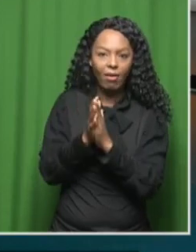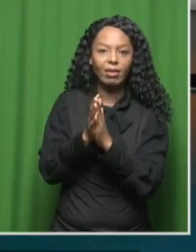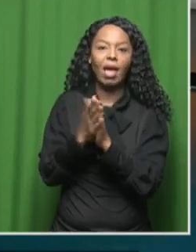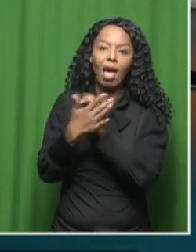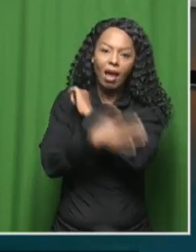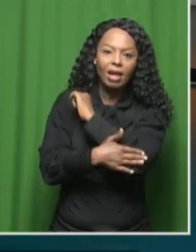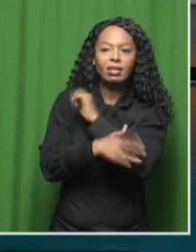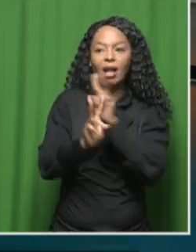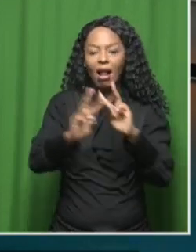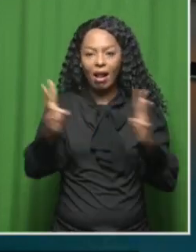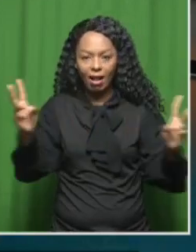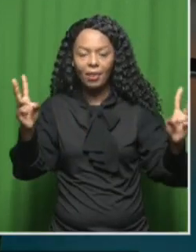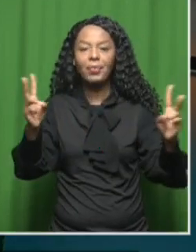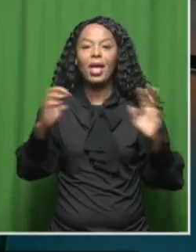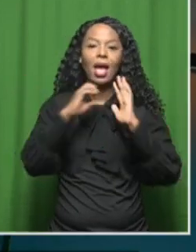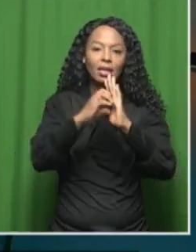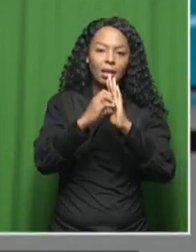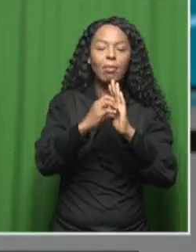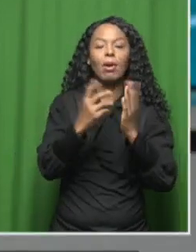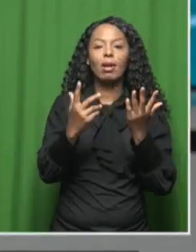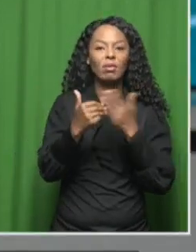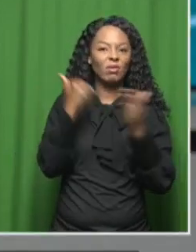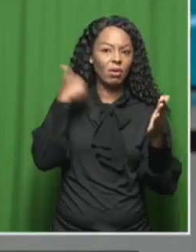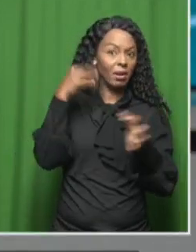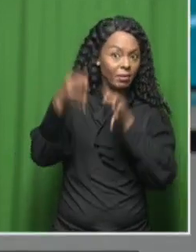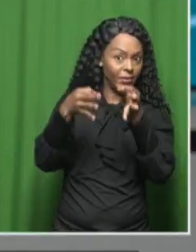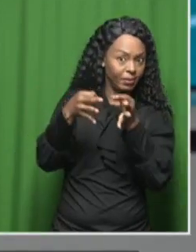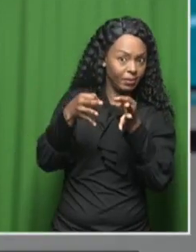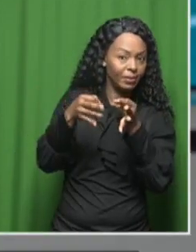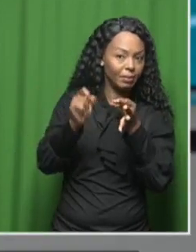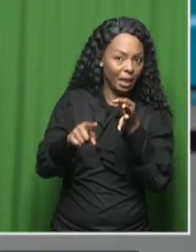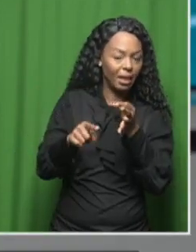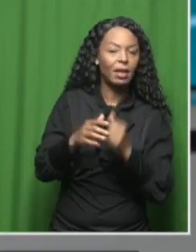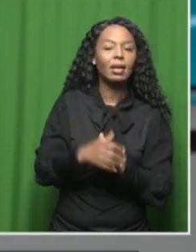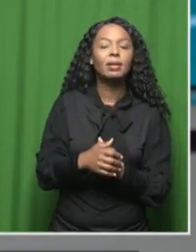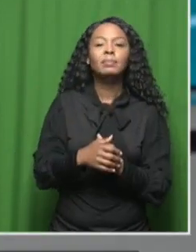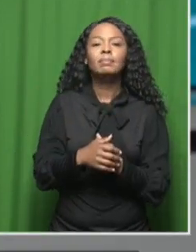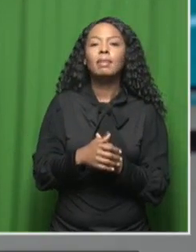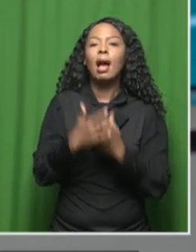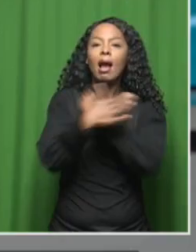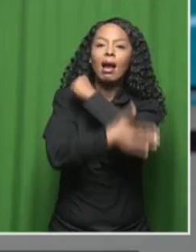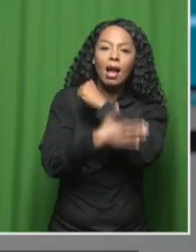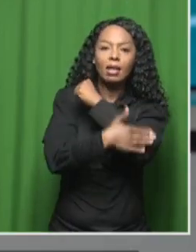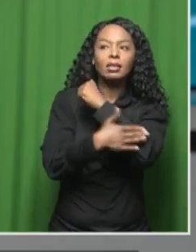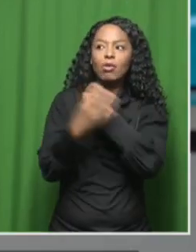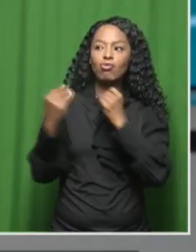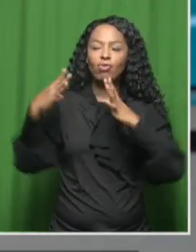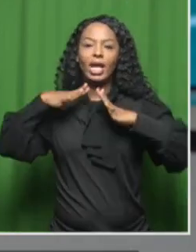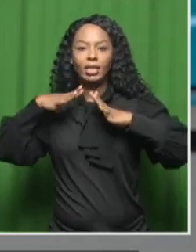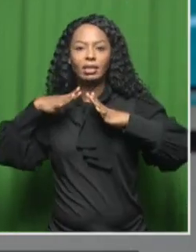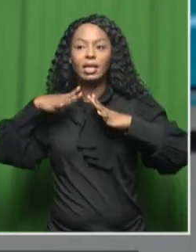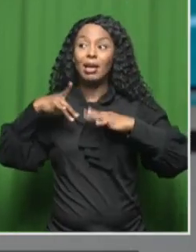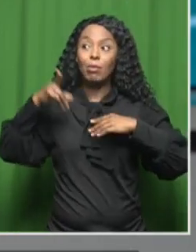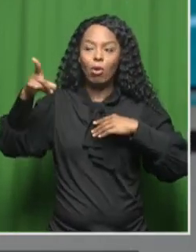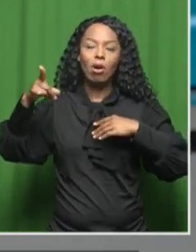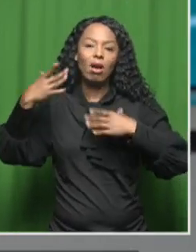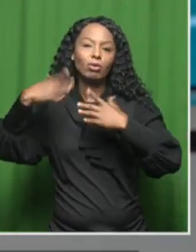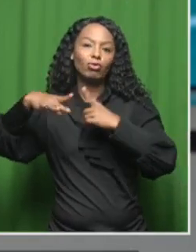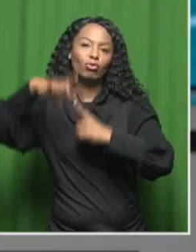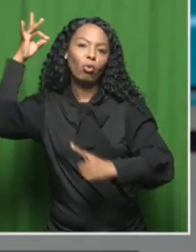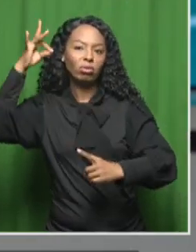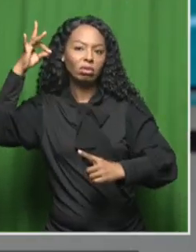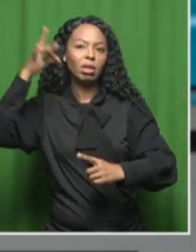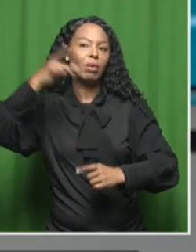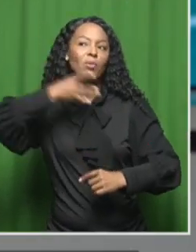per this example I've already mentioned, a developed country can choose to keep